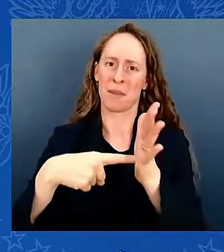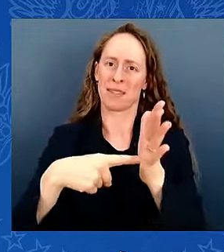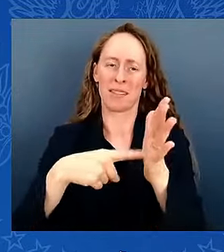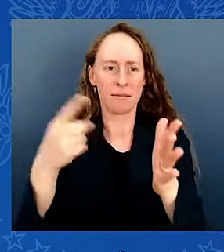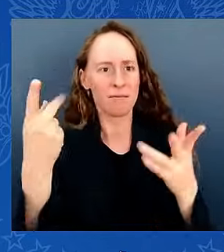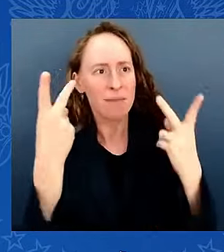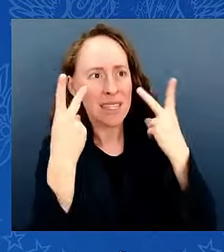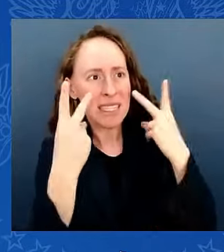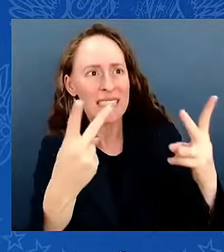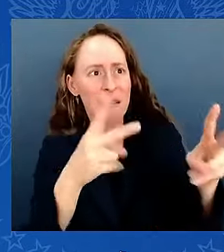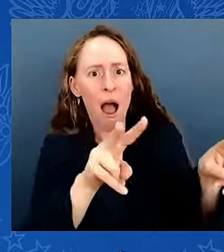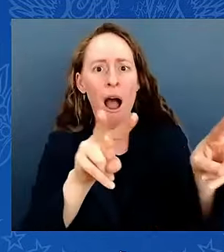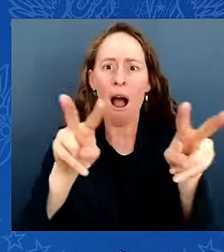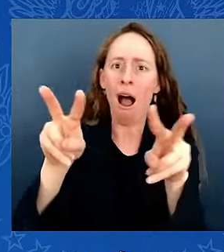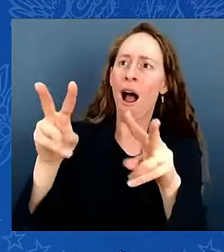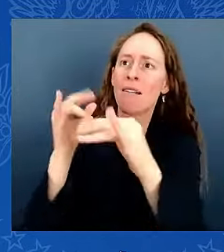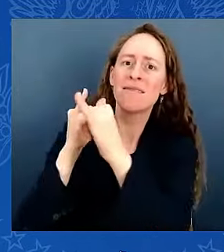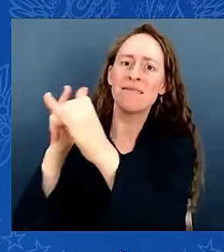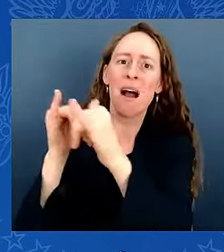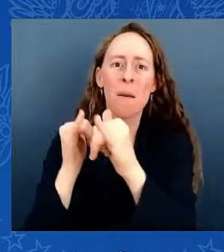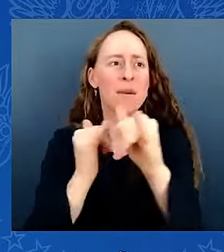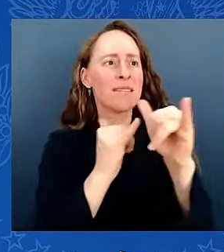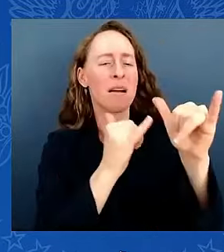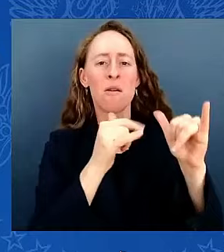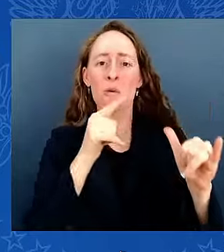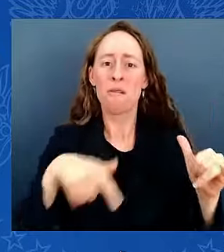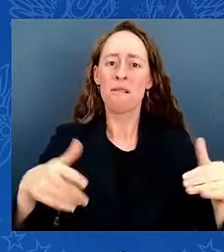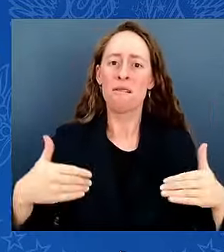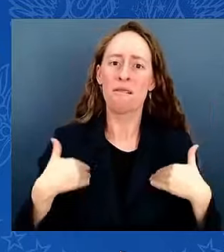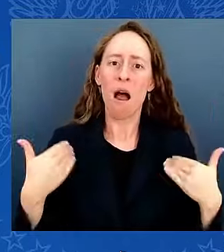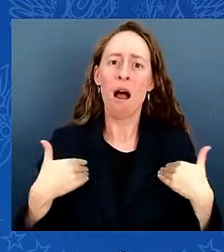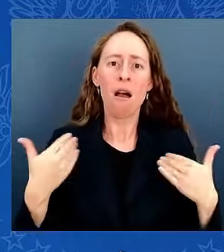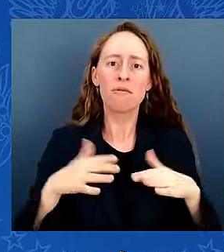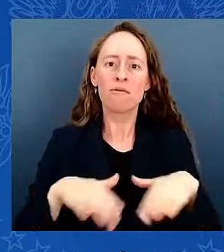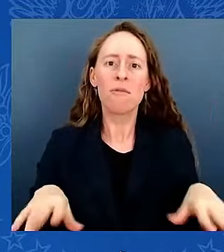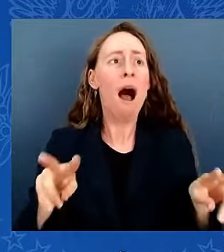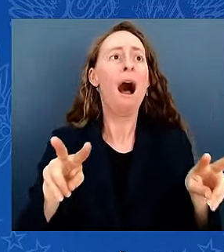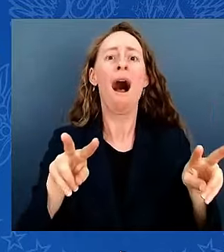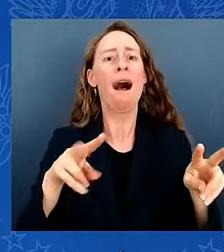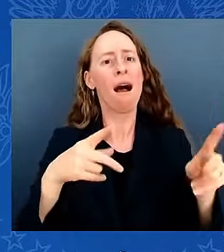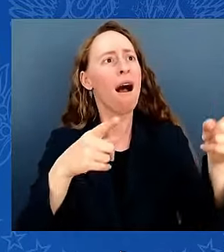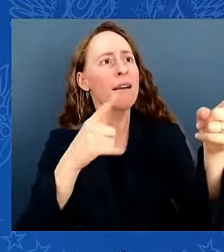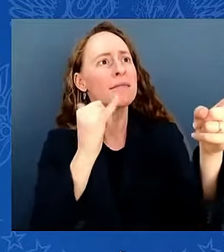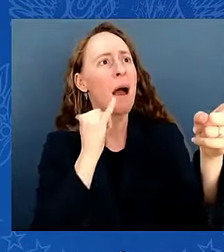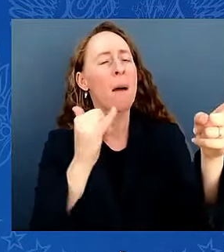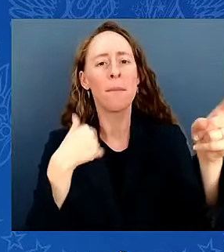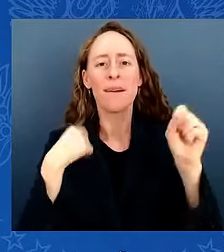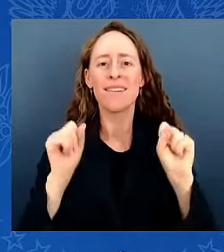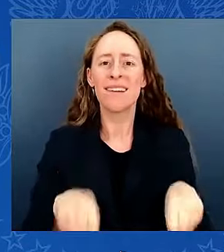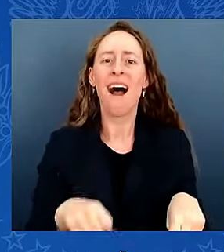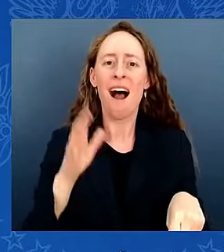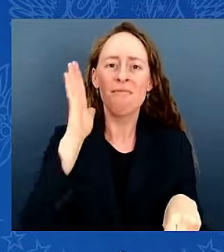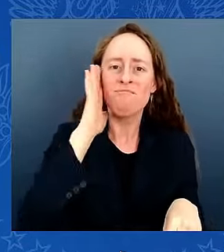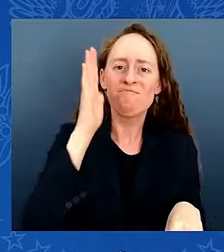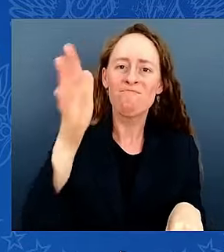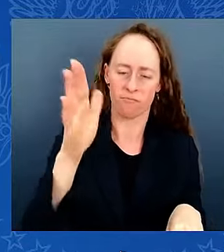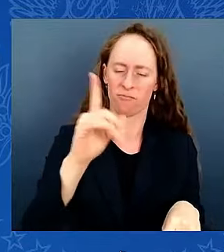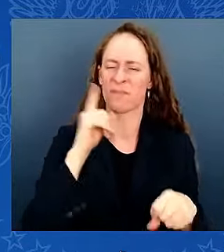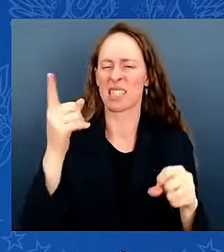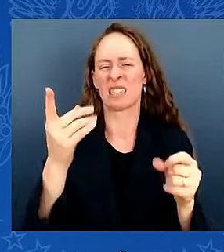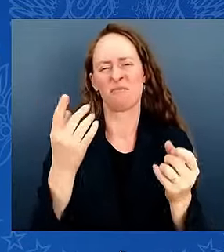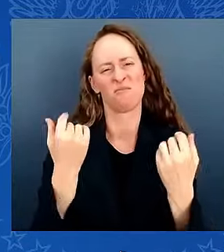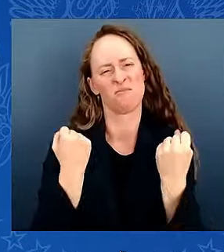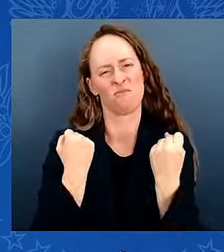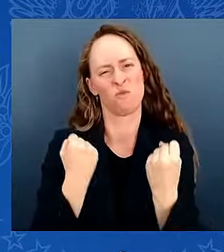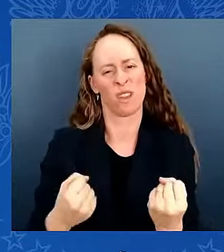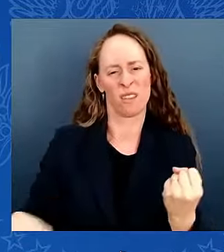our nation stronger. Walking through the White House and having an office in the West Wing will never